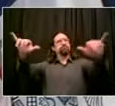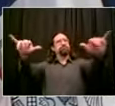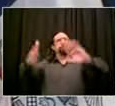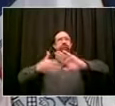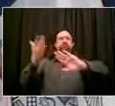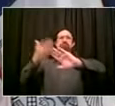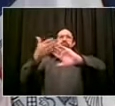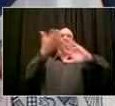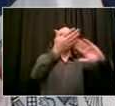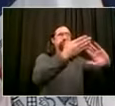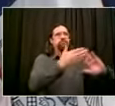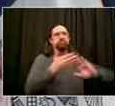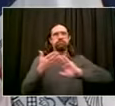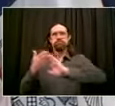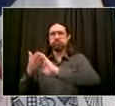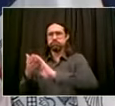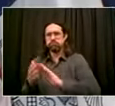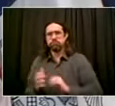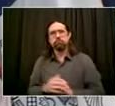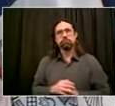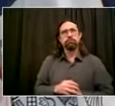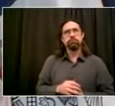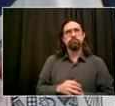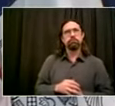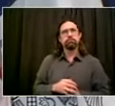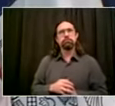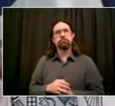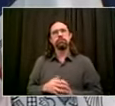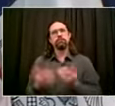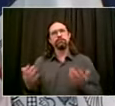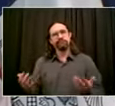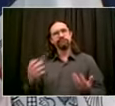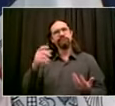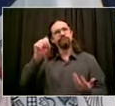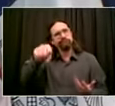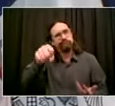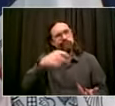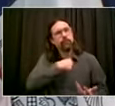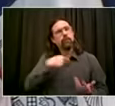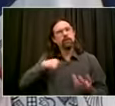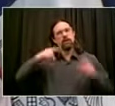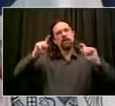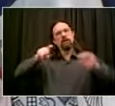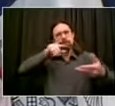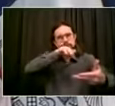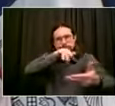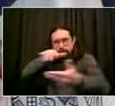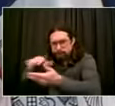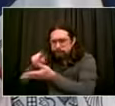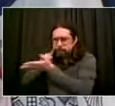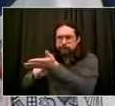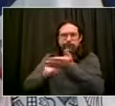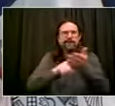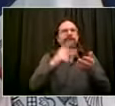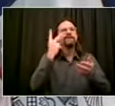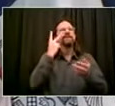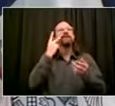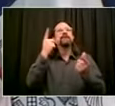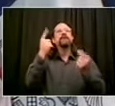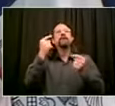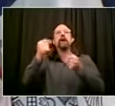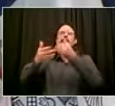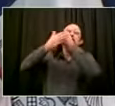support people. Right now, we're obviously trying to overcome the crisis in front of us, but I think you're right that this is going to be an important